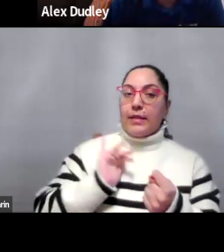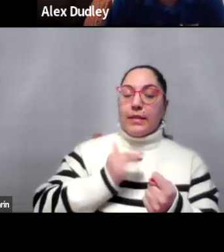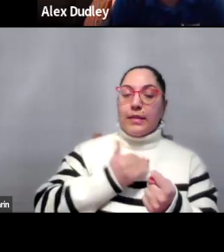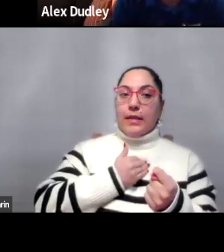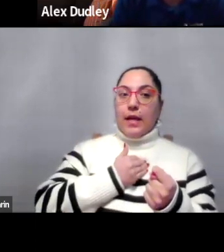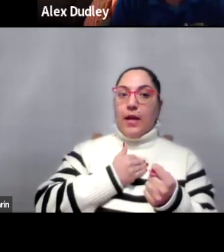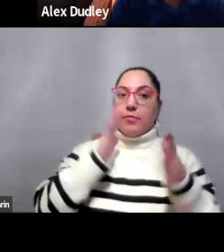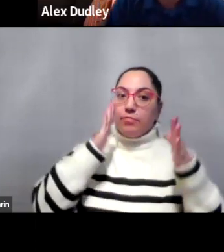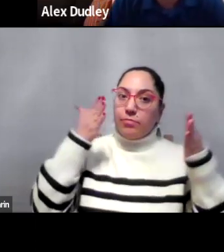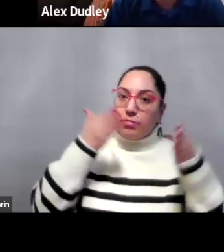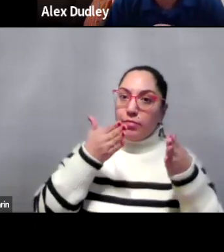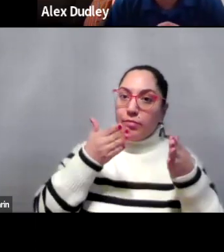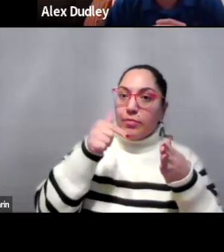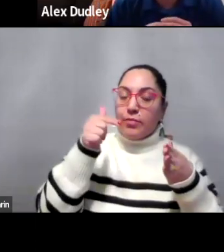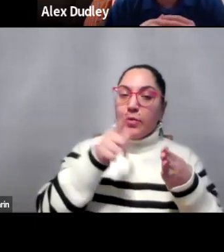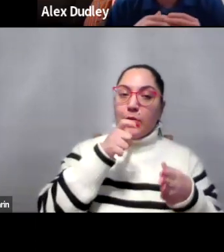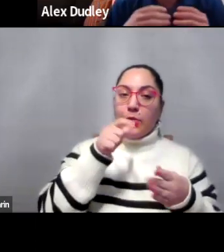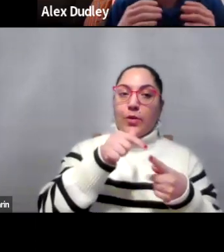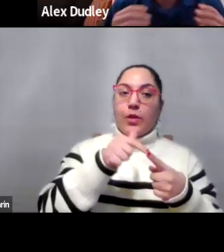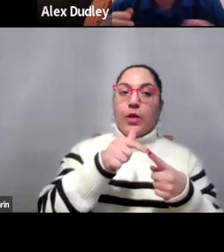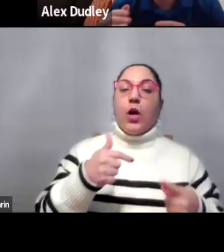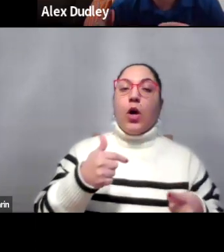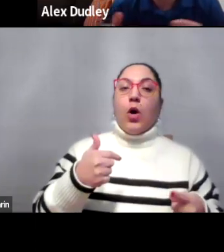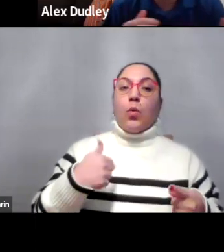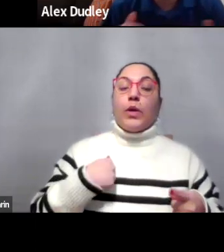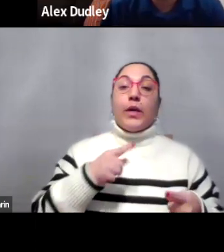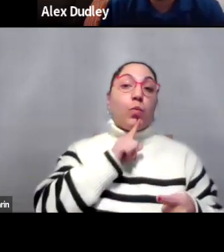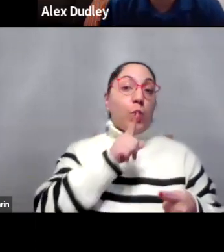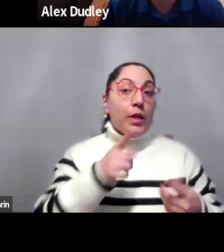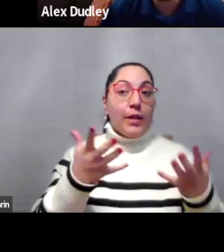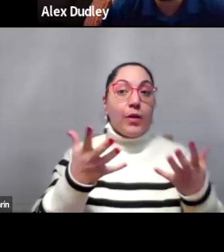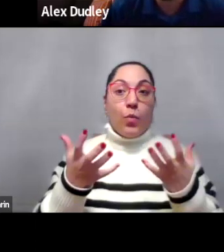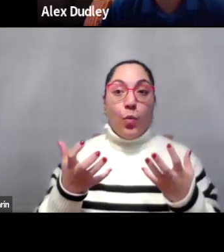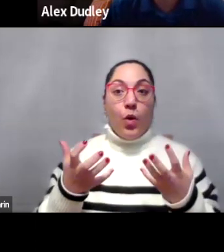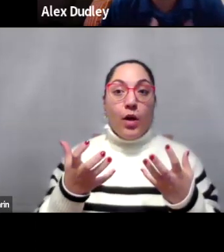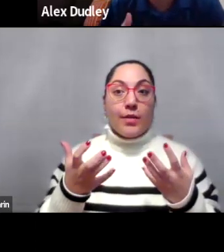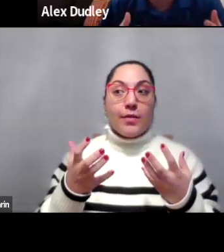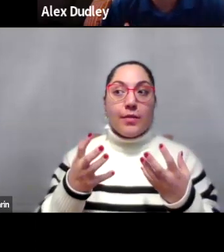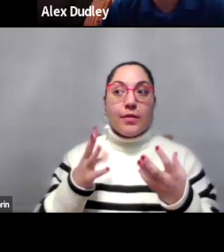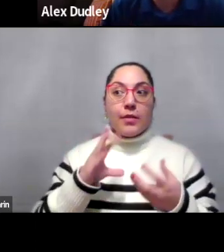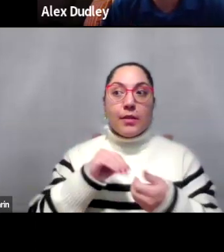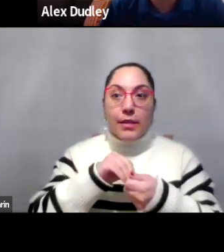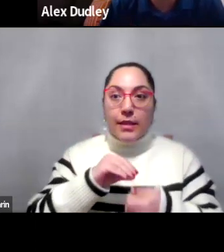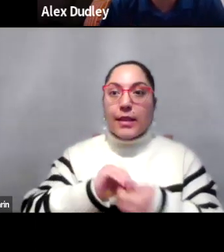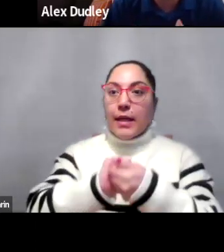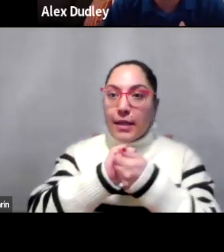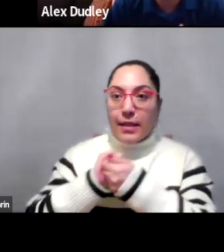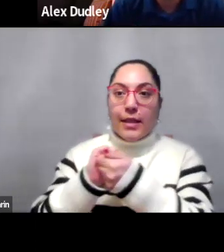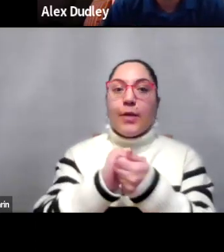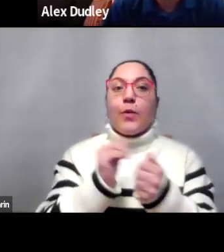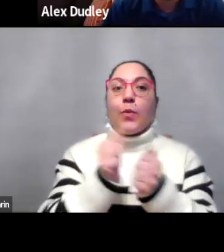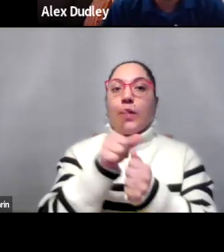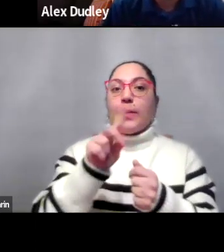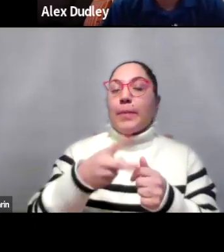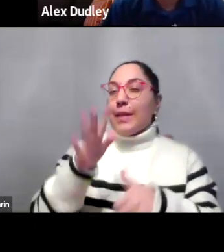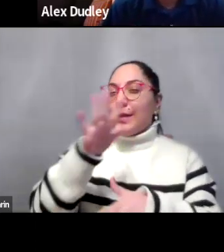here. We really want to really engage with people at least as early as their senior